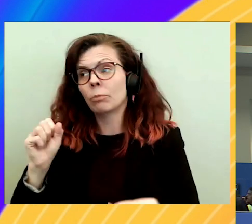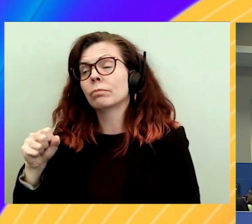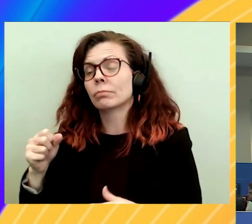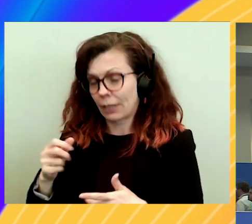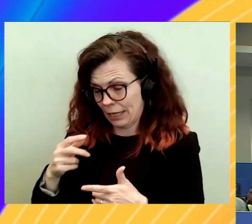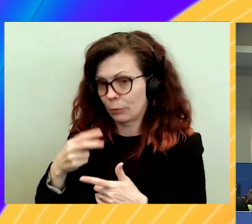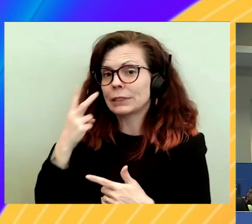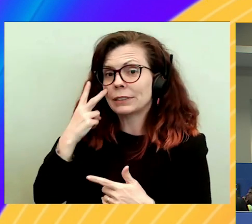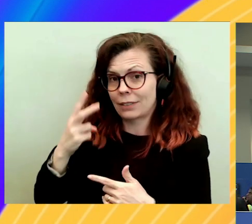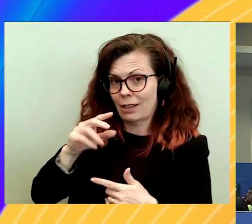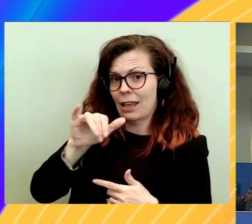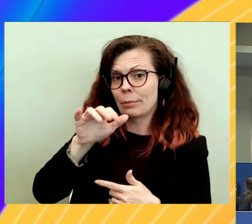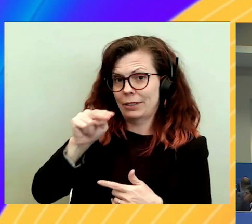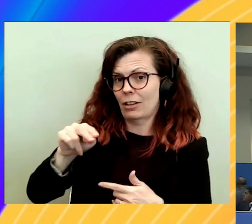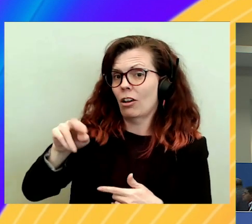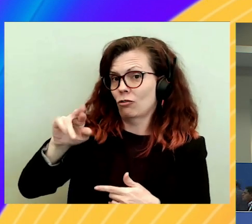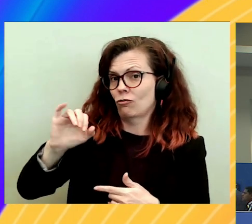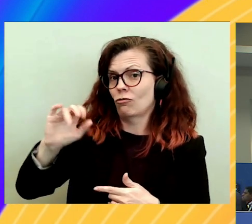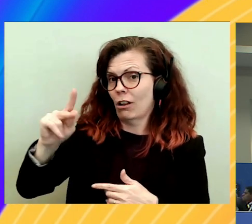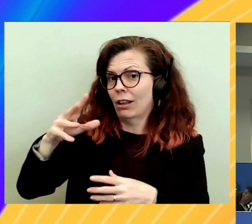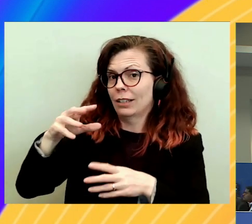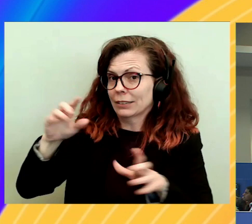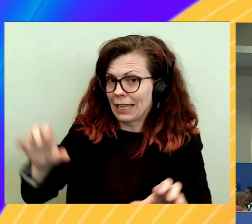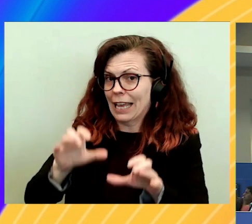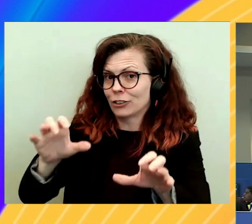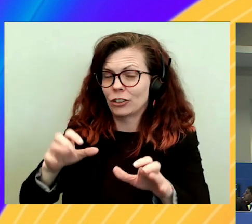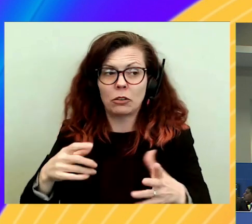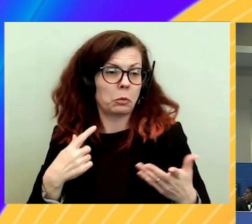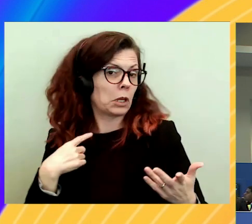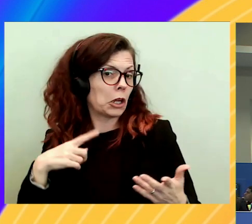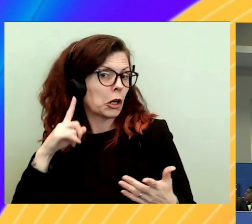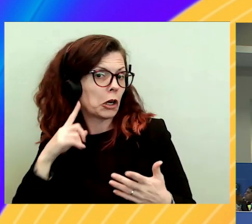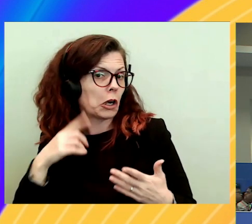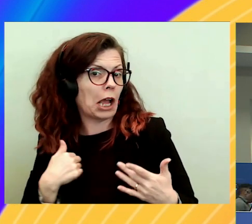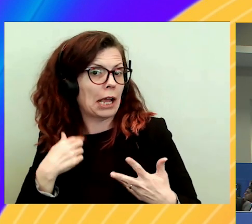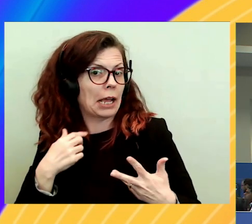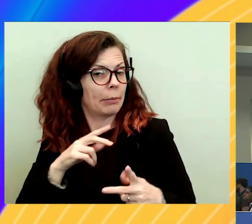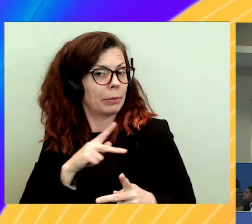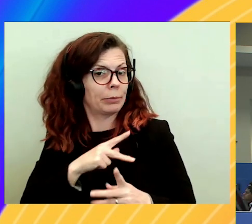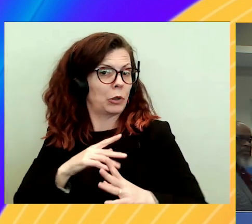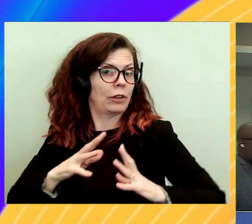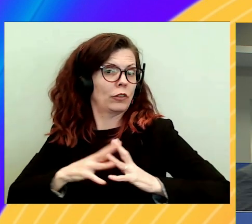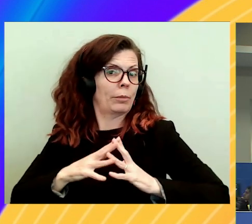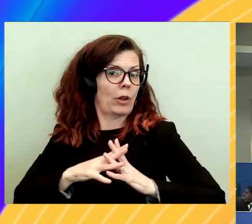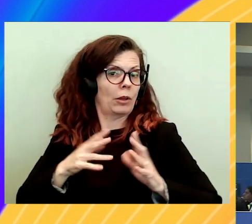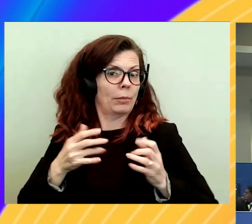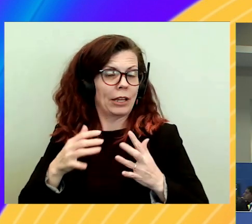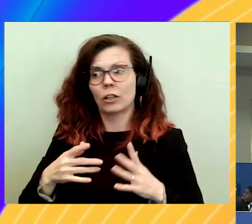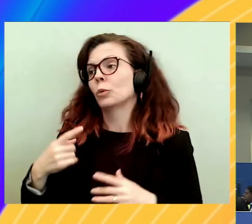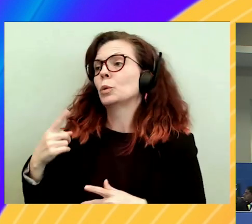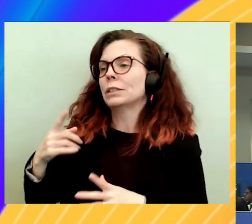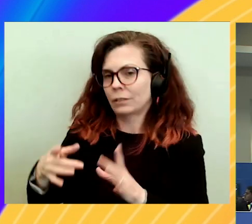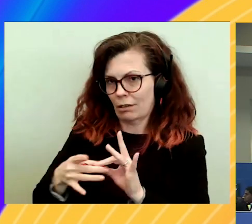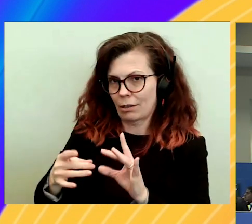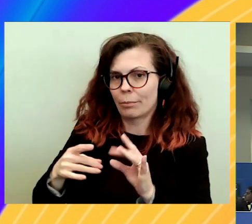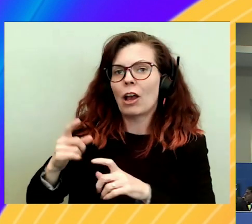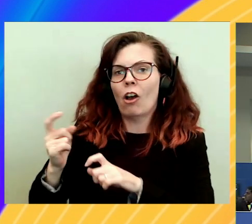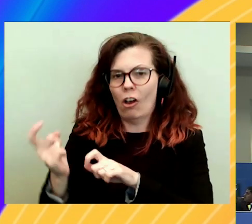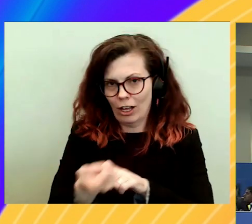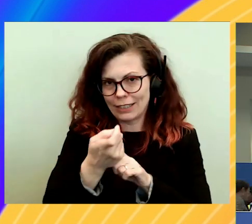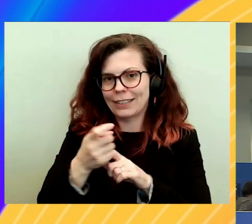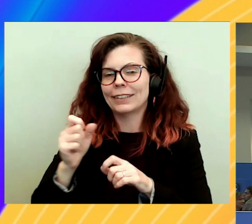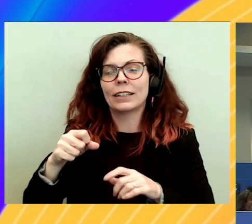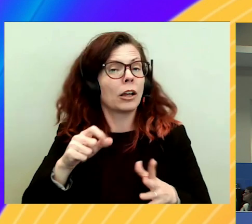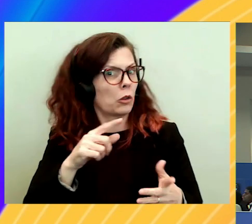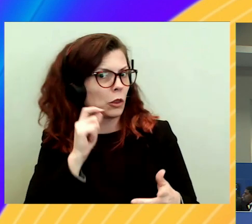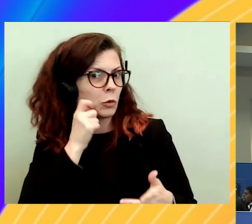action. Yes. It found out that I'm a professional football player. Yeah. So that's but you like hockey? Yeah, we talked about that. Yeah, that's my hidden identity. And the cool thing about that is they're